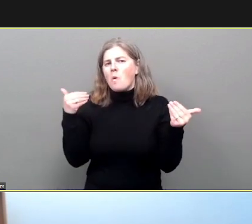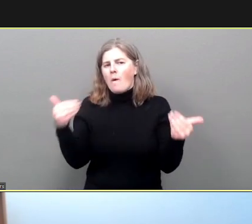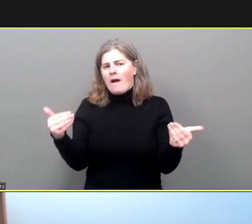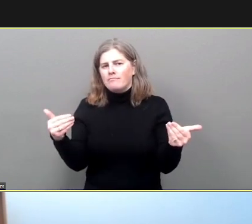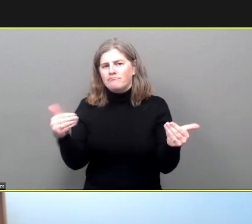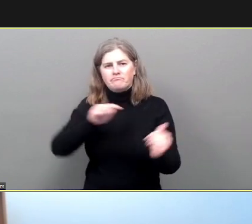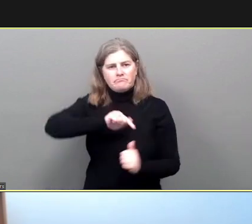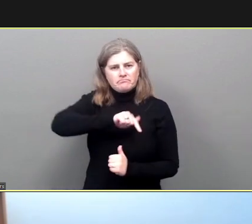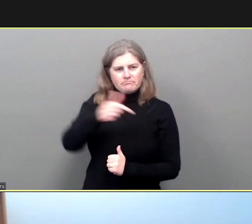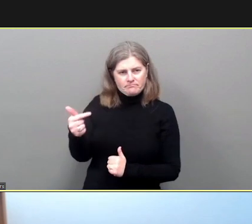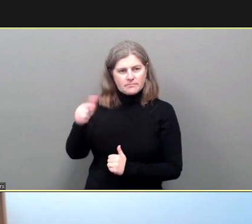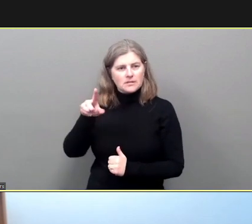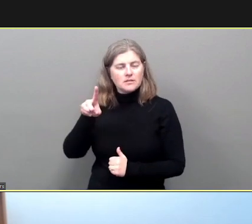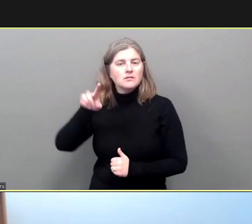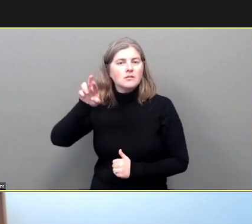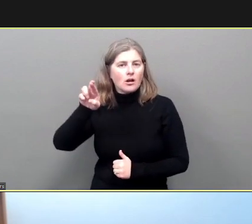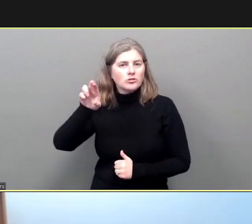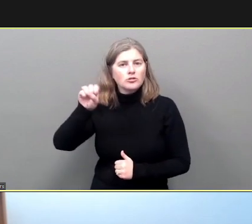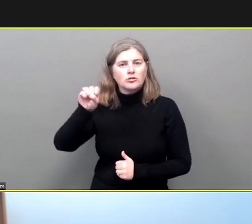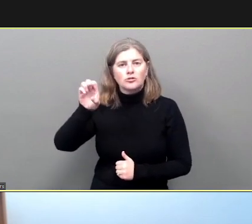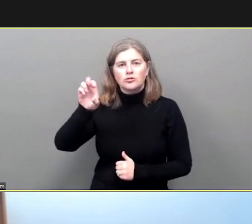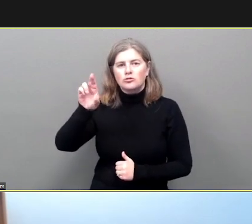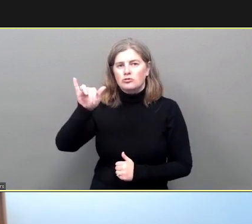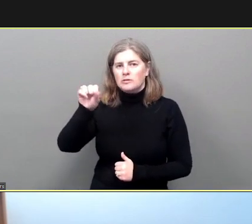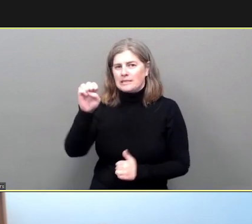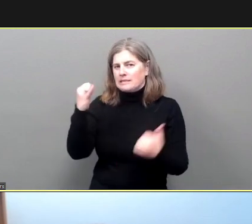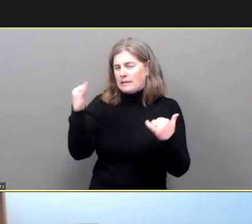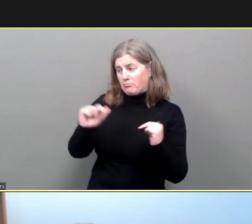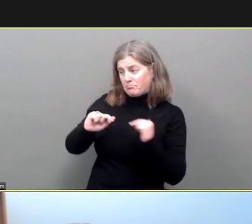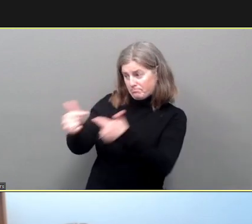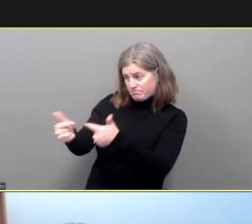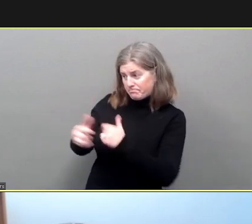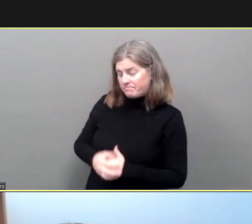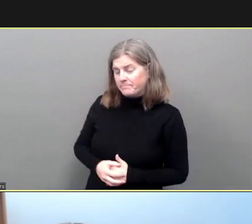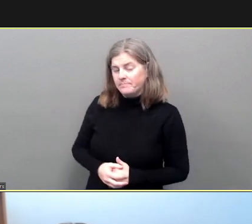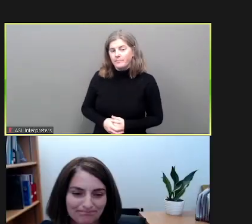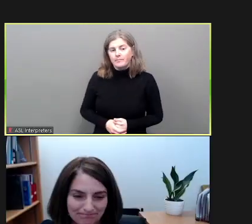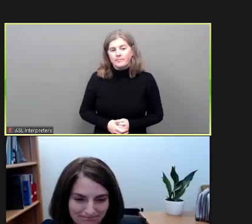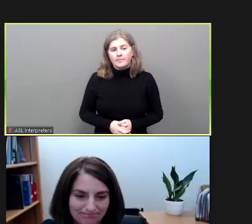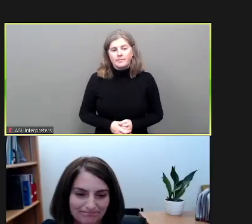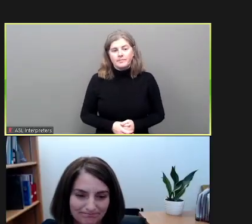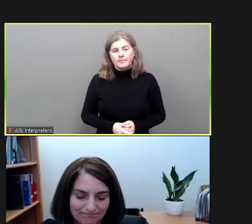turn this over to David at this point in time. Secretary Grace.